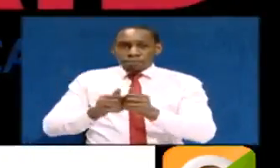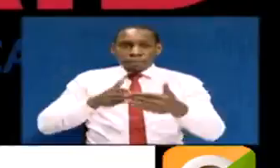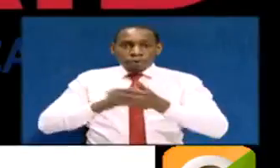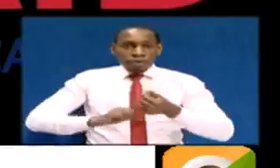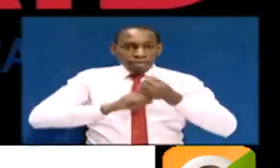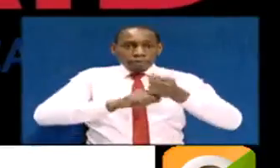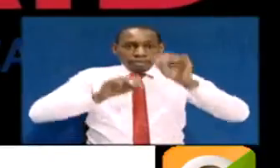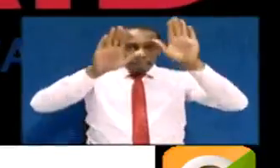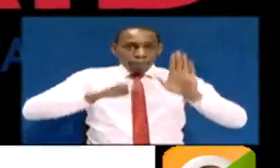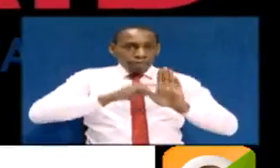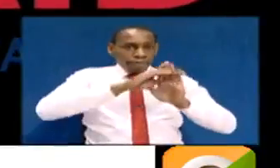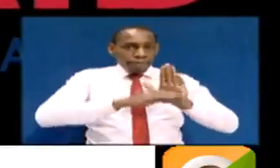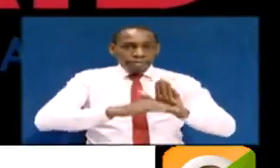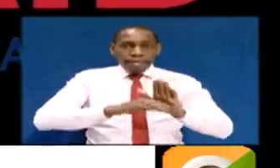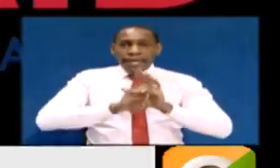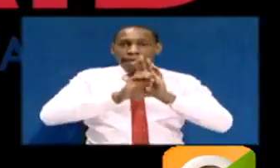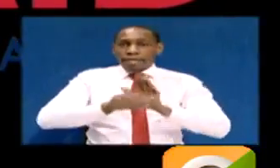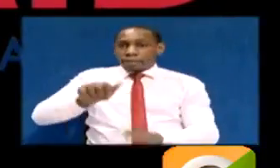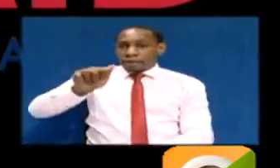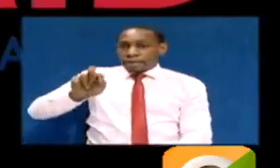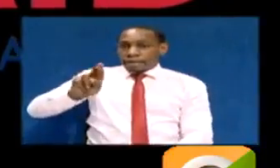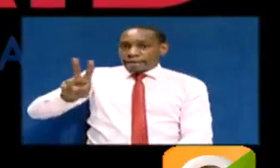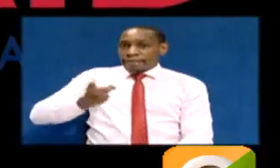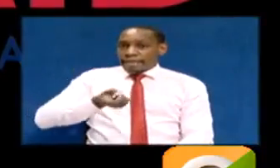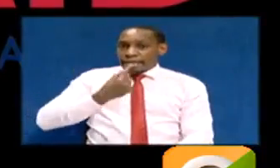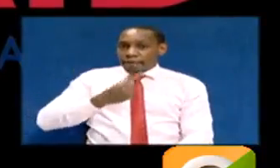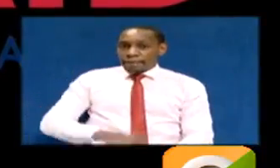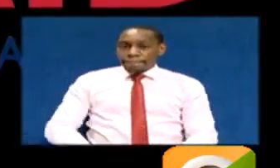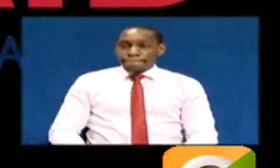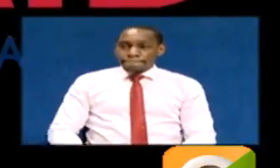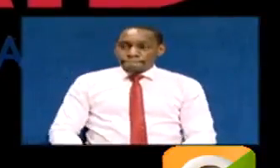to critical programs like ARV drugs. Sam Gituku, Citizen TV.